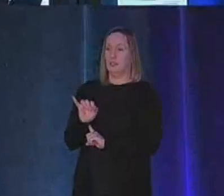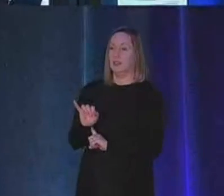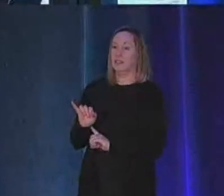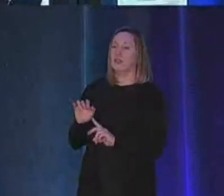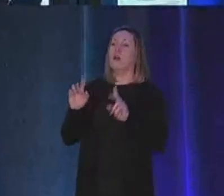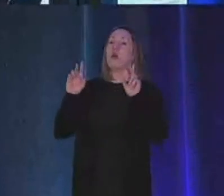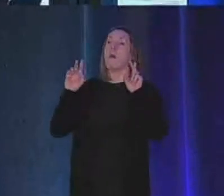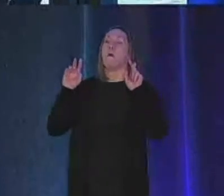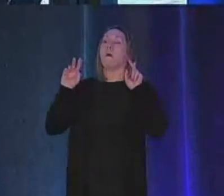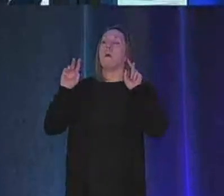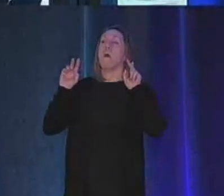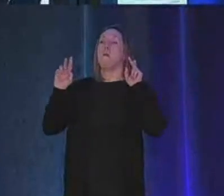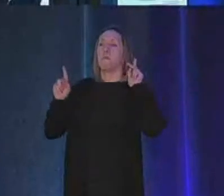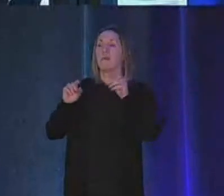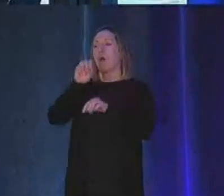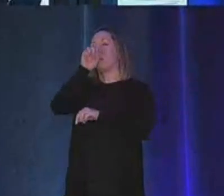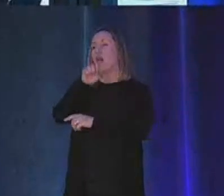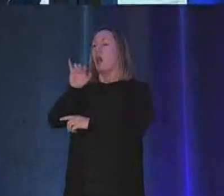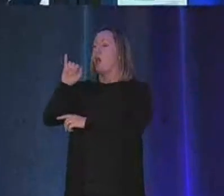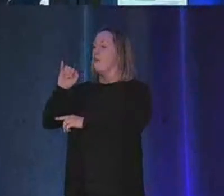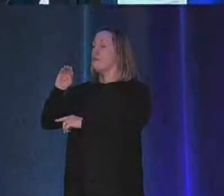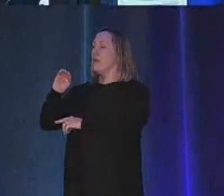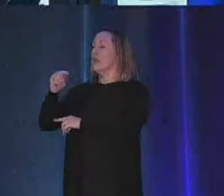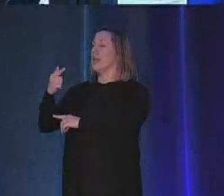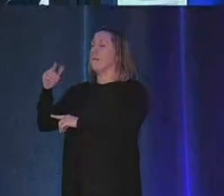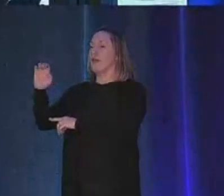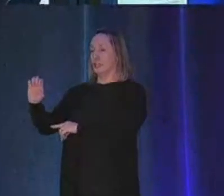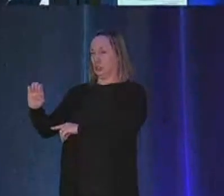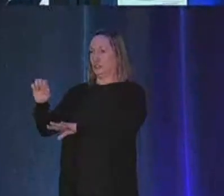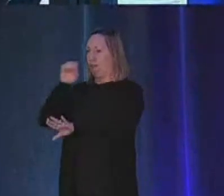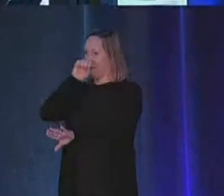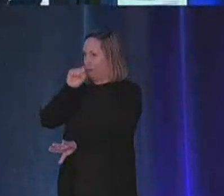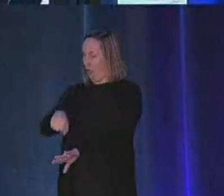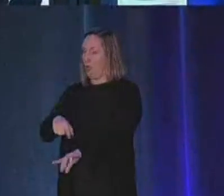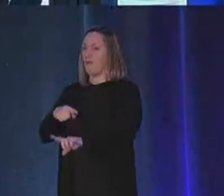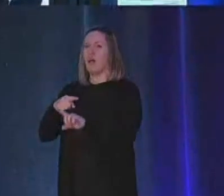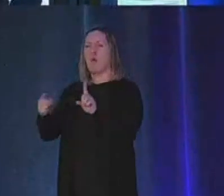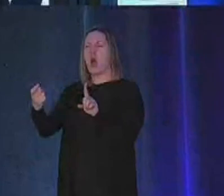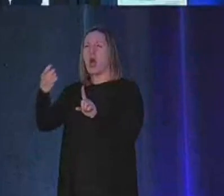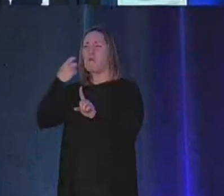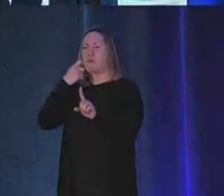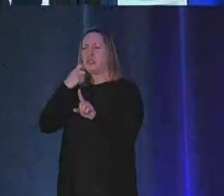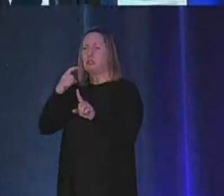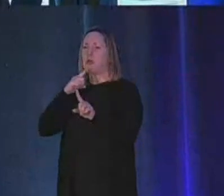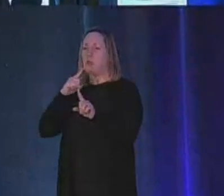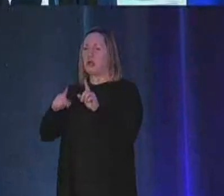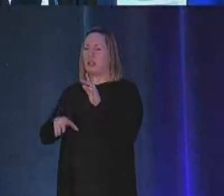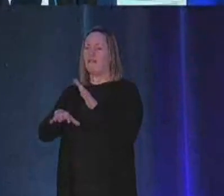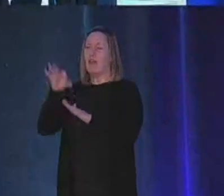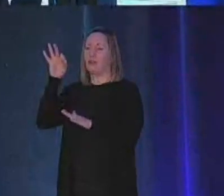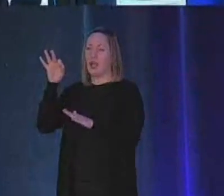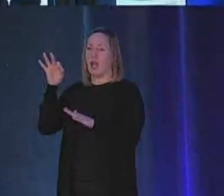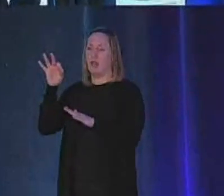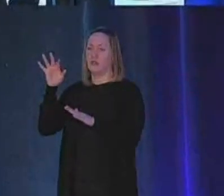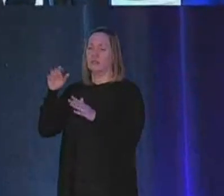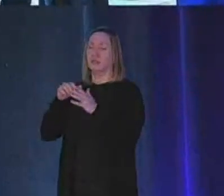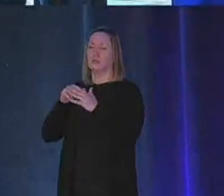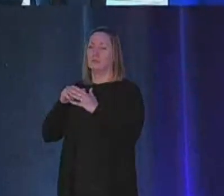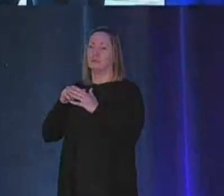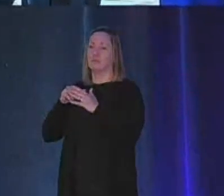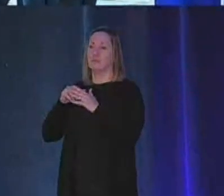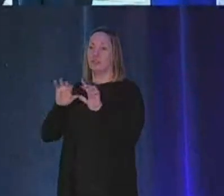people love images, but in recent years, we've really found out that images are